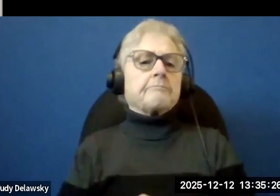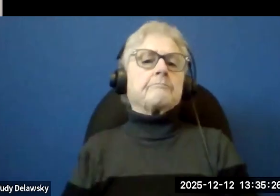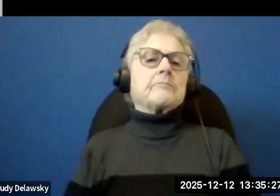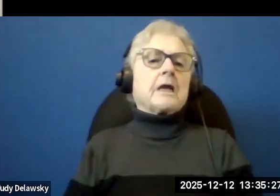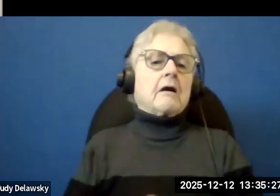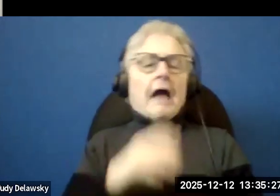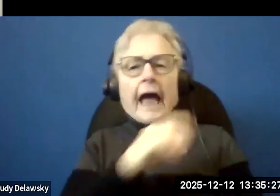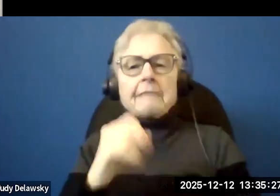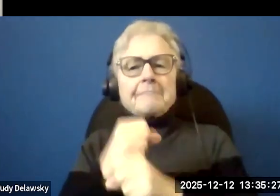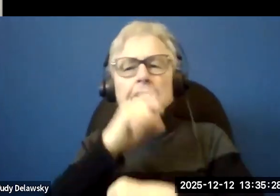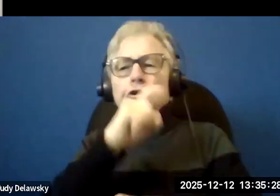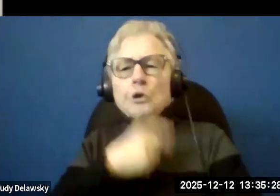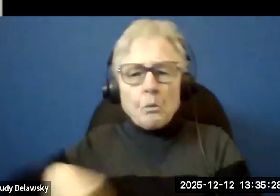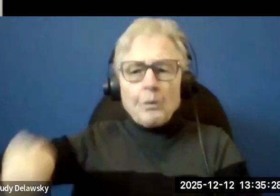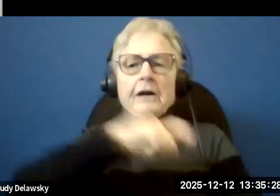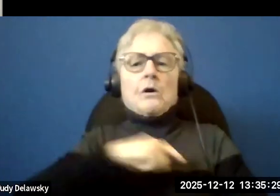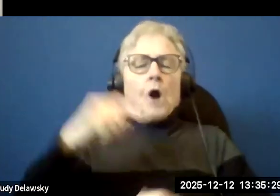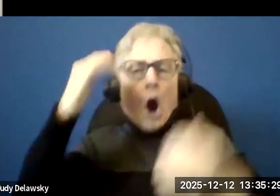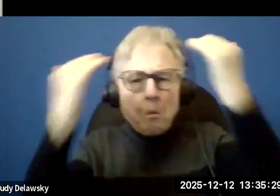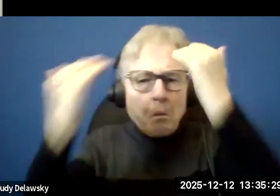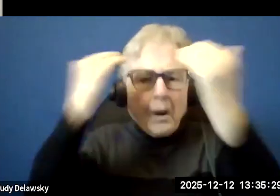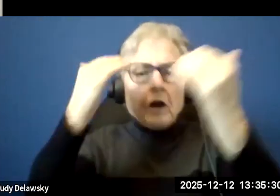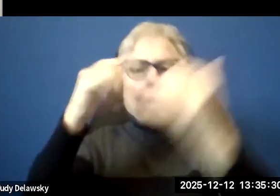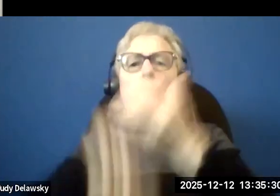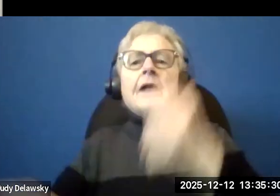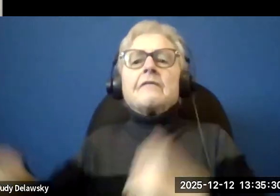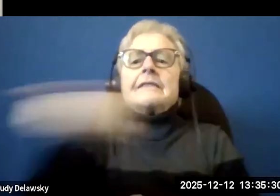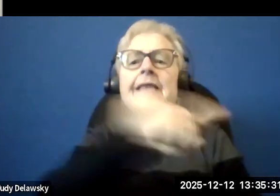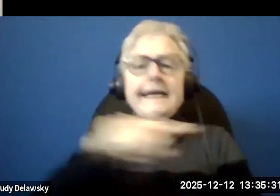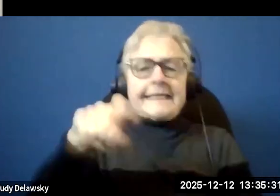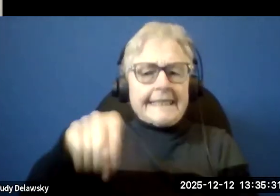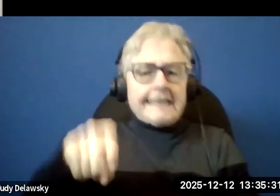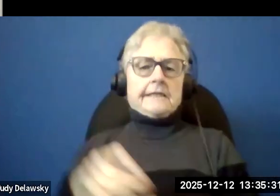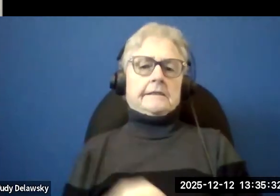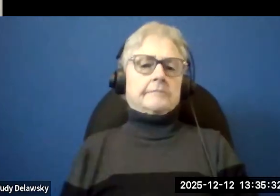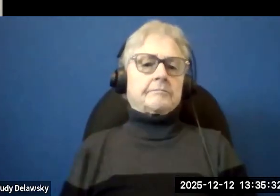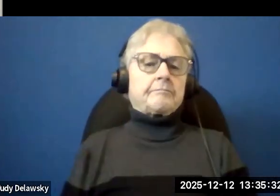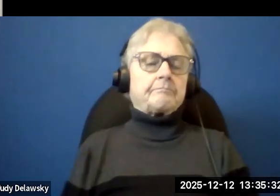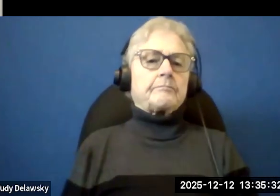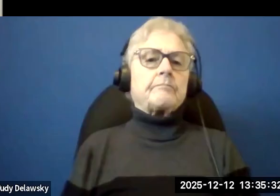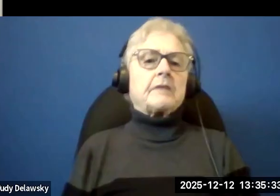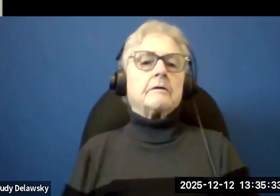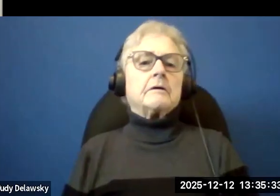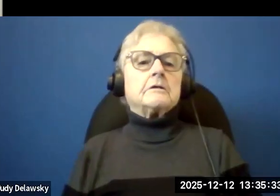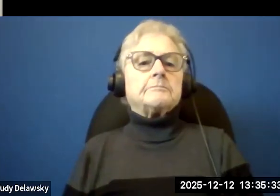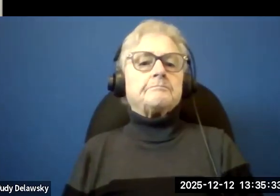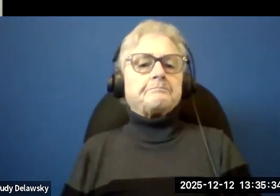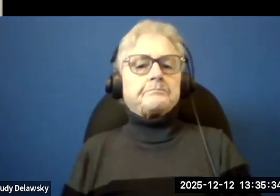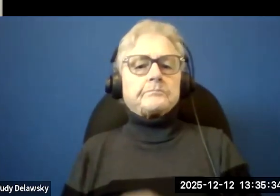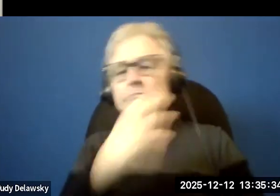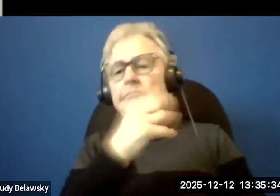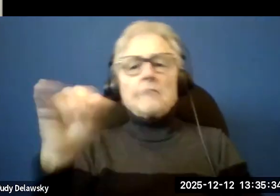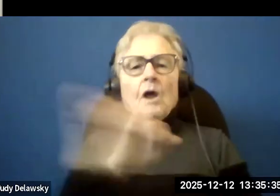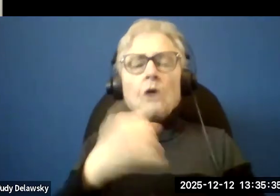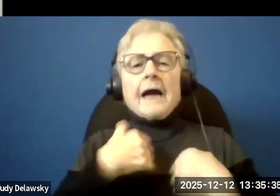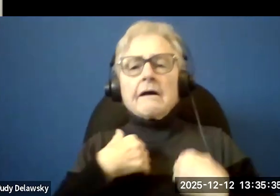needed, and that we're ready to provide that. Also noting that we do have some